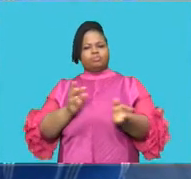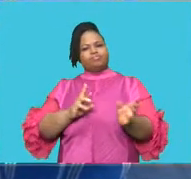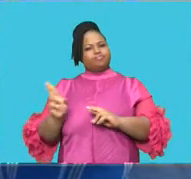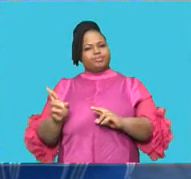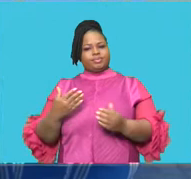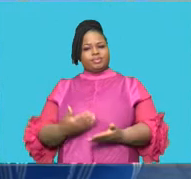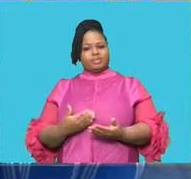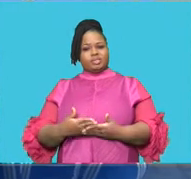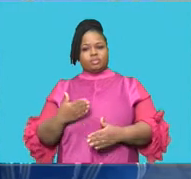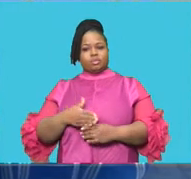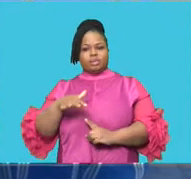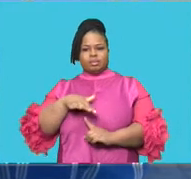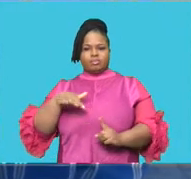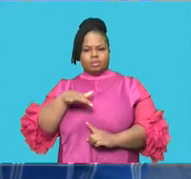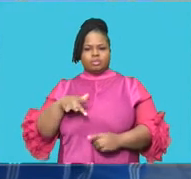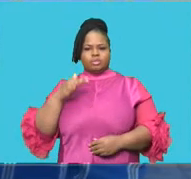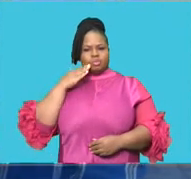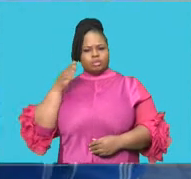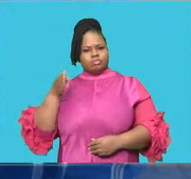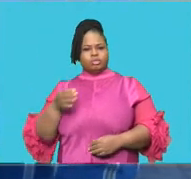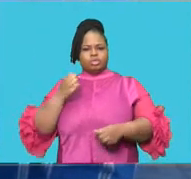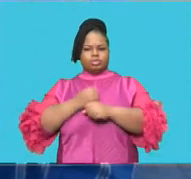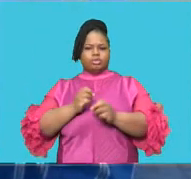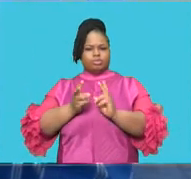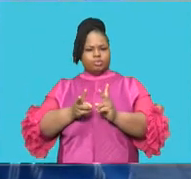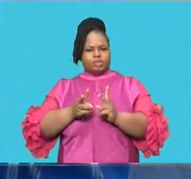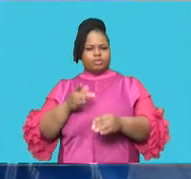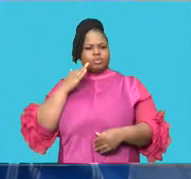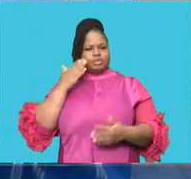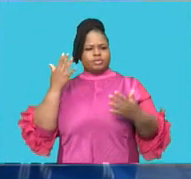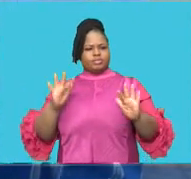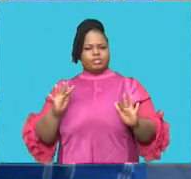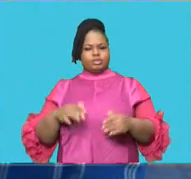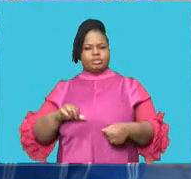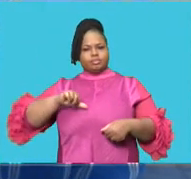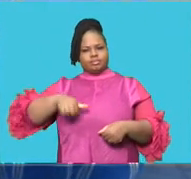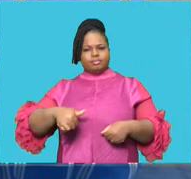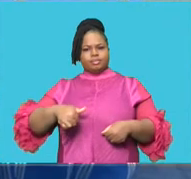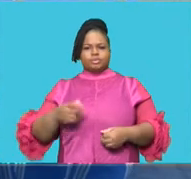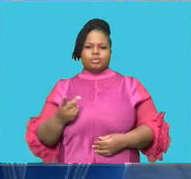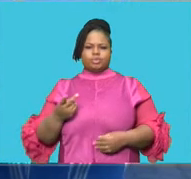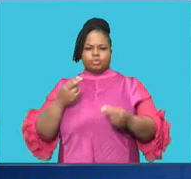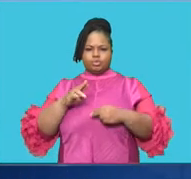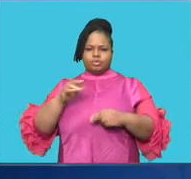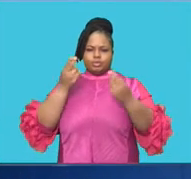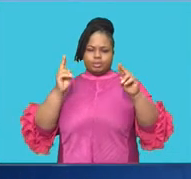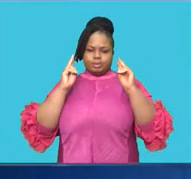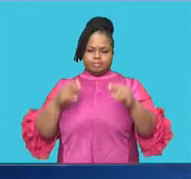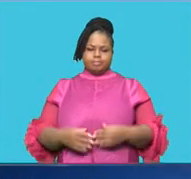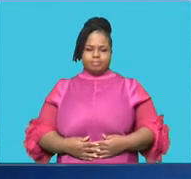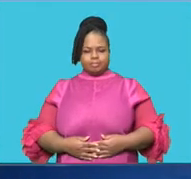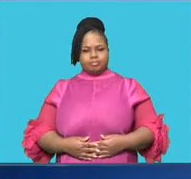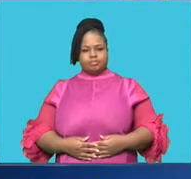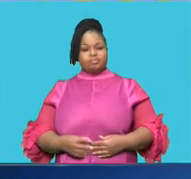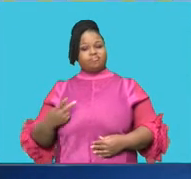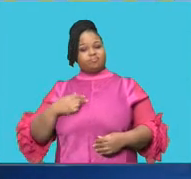ready for the workplace once they finish grade 12 and once they finish post-graduates at universities They are